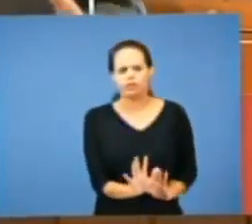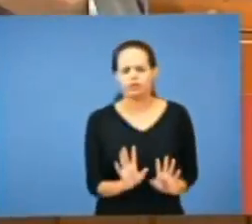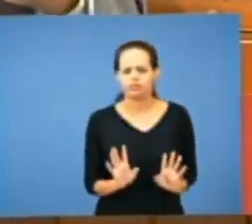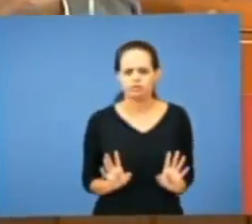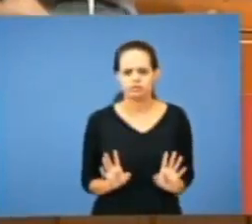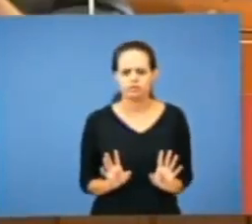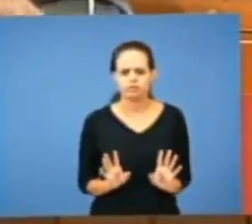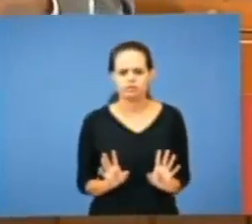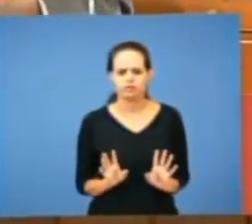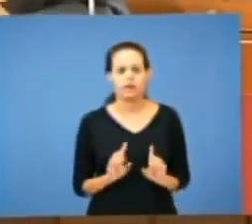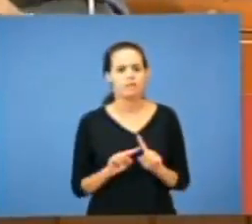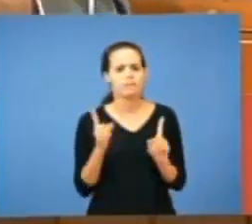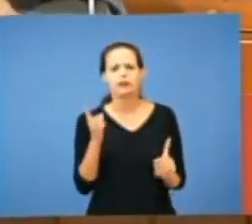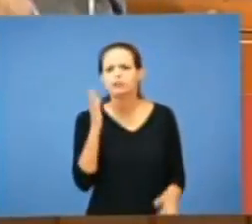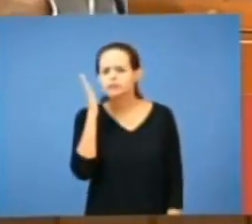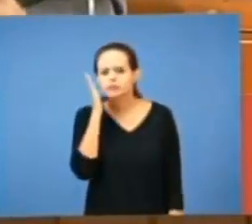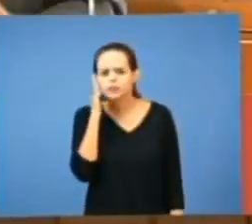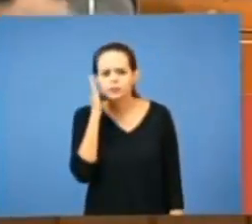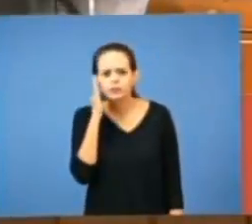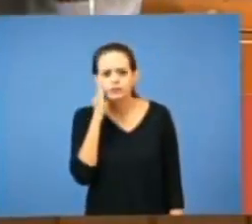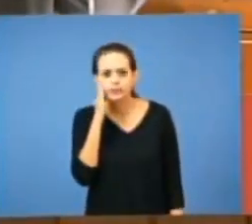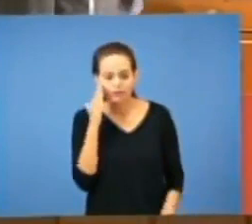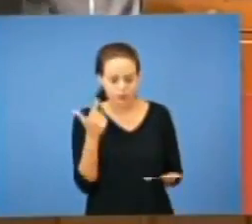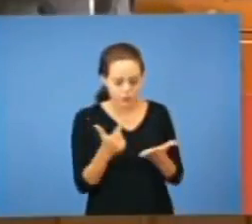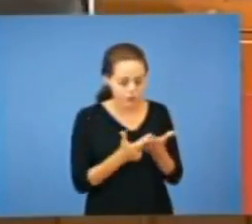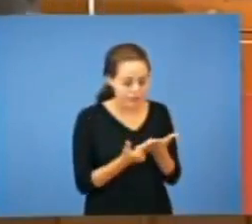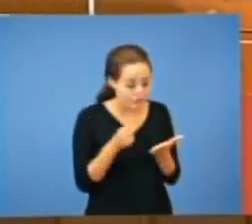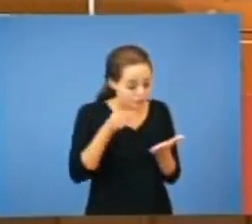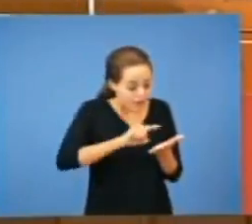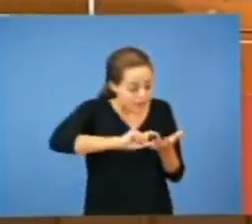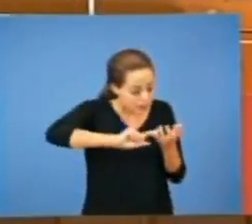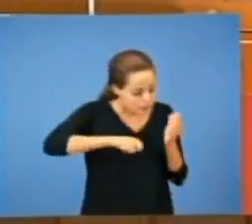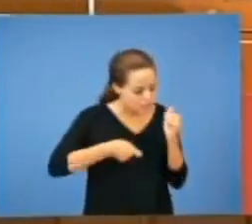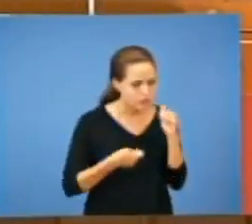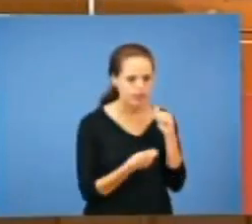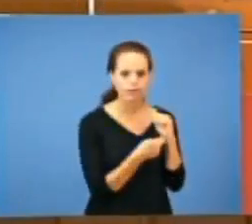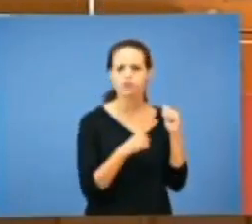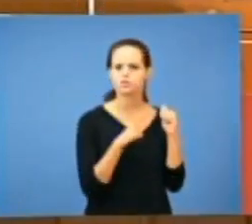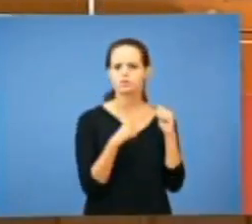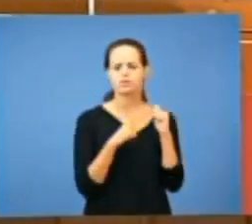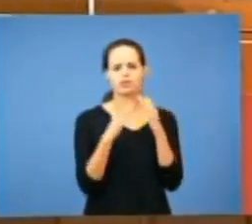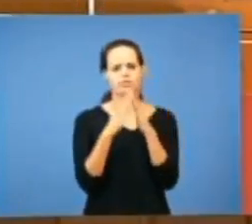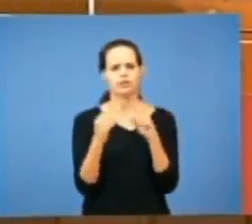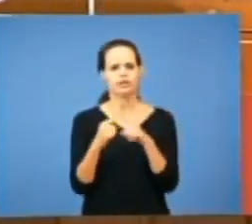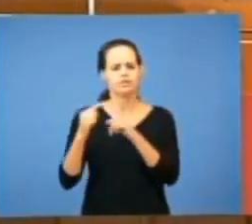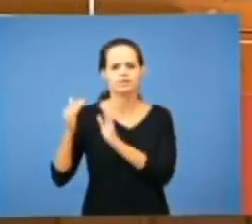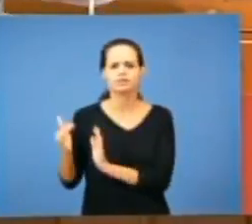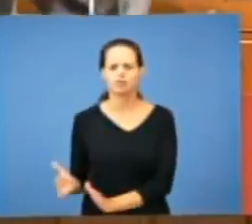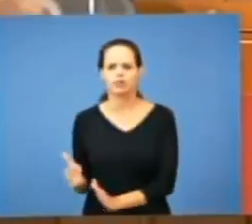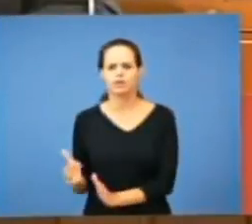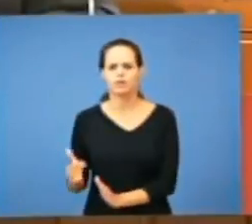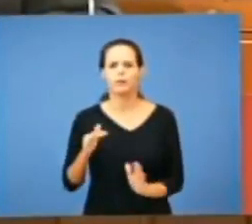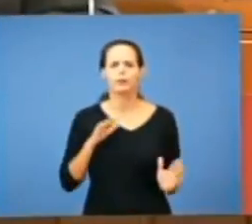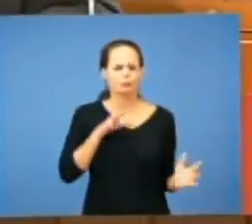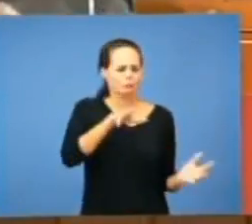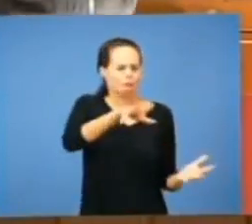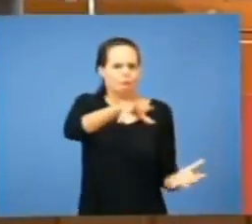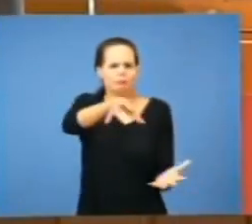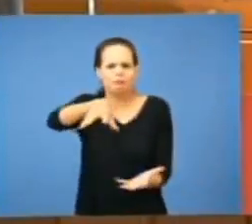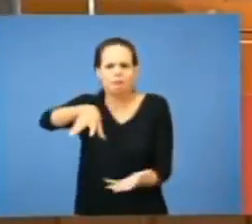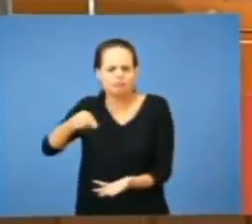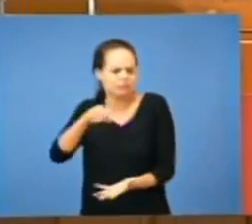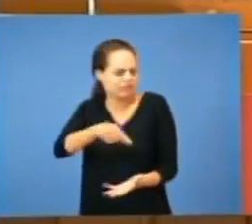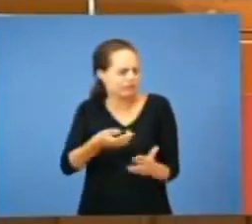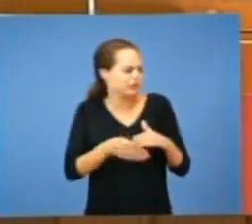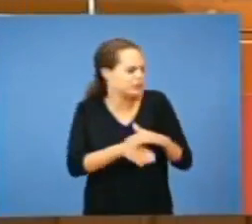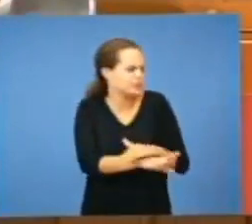they don't know. In fact, the secret is in the book of Revelations for the faithful church. The world will get used